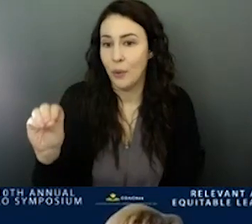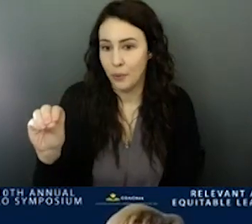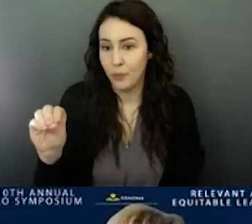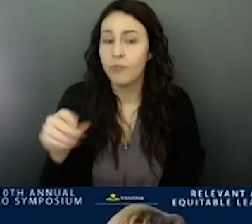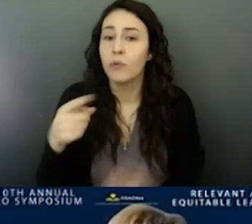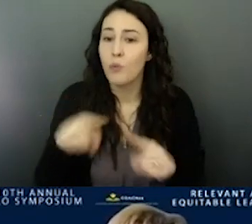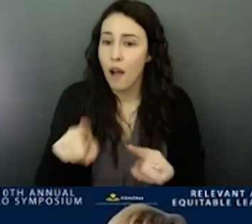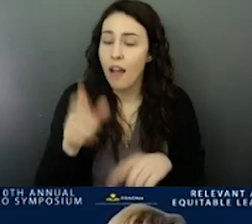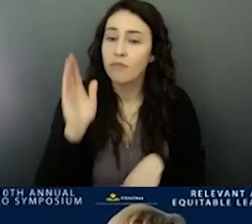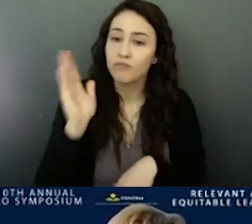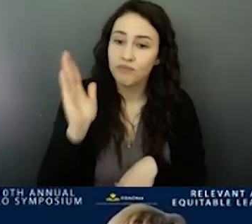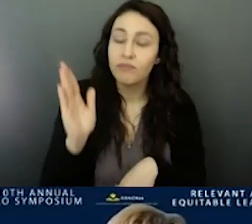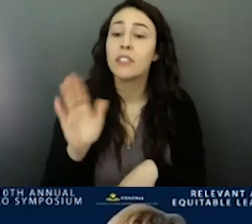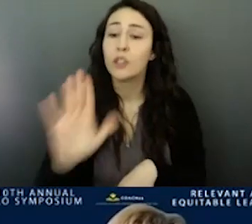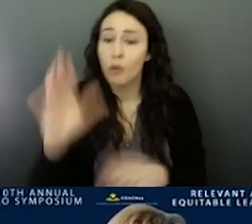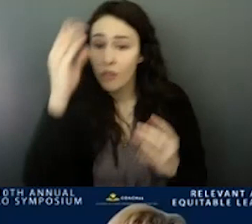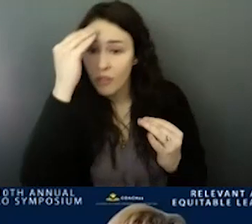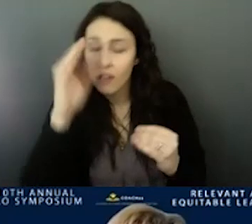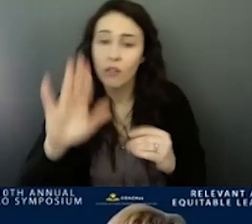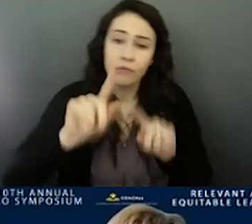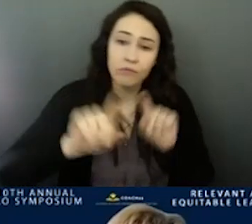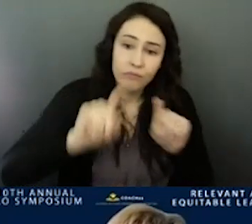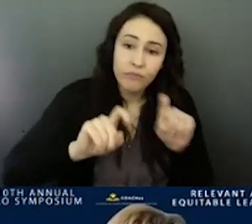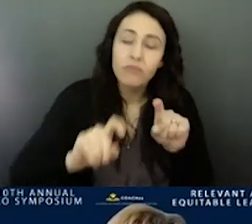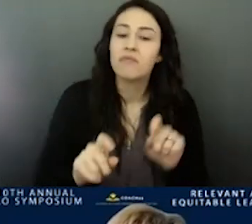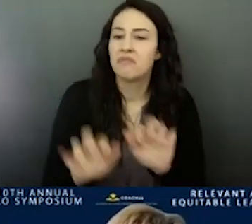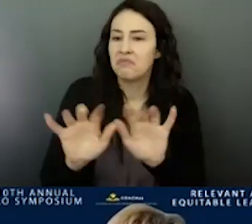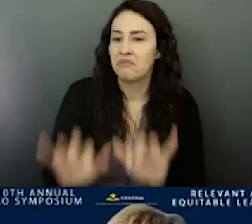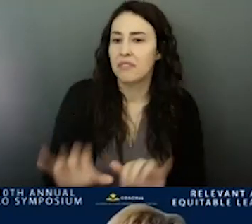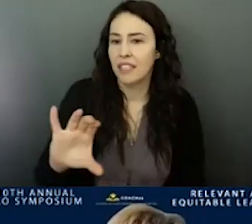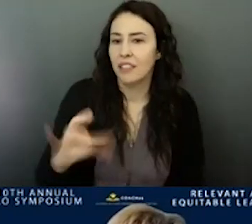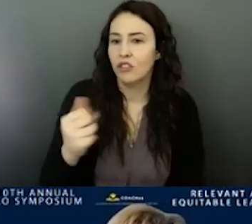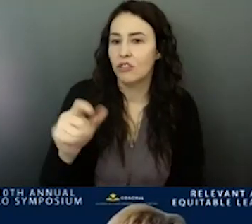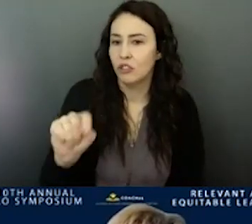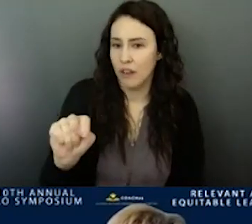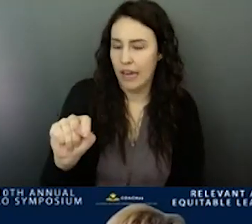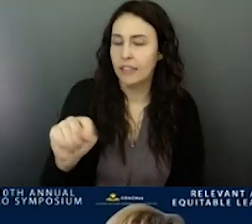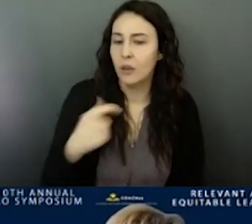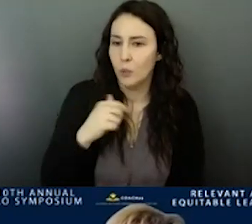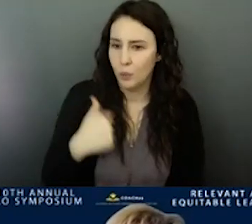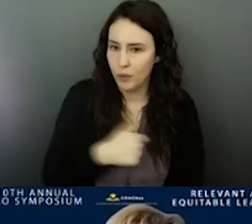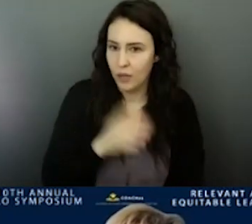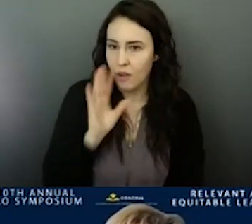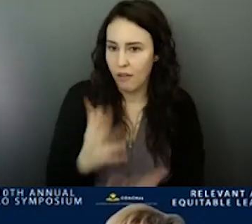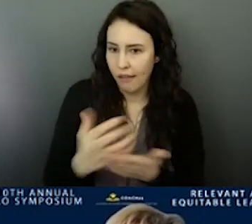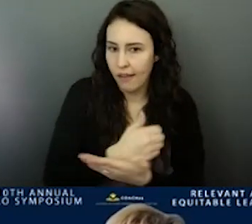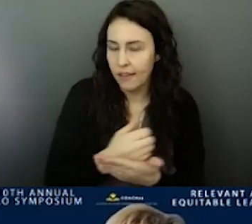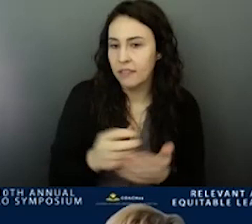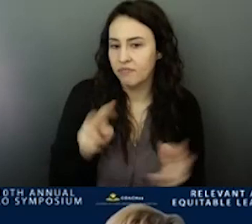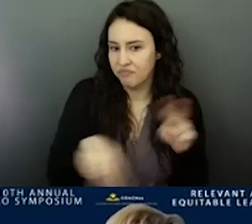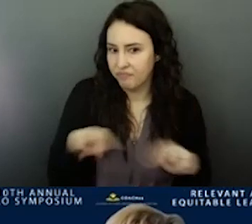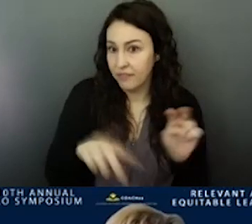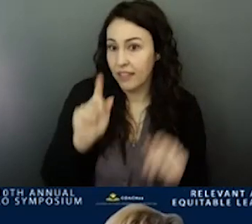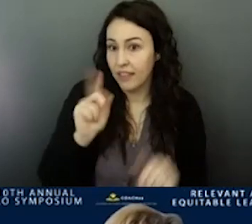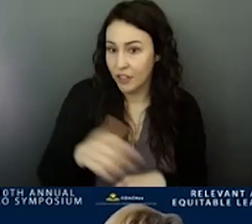thoughts and questions in the chat so that we can collect them and address them during today's symposium or later on the coach's blog. With that,